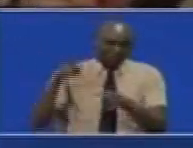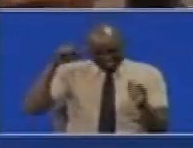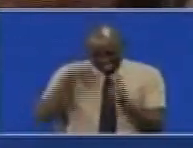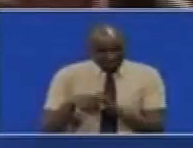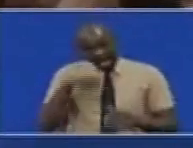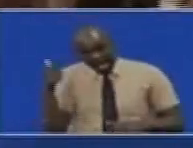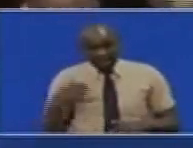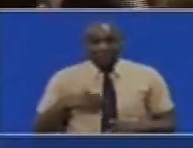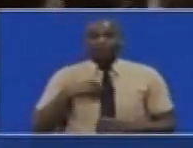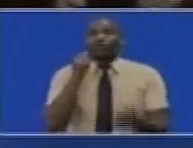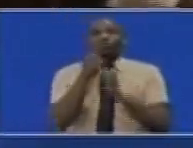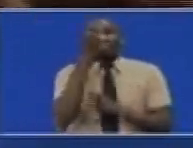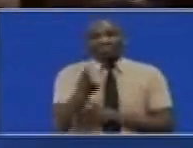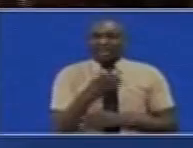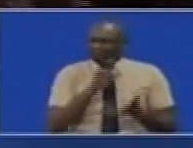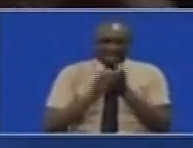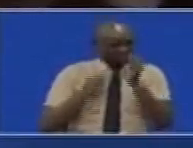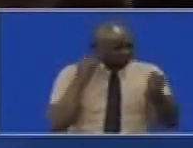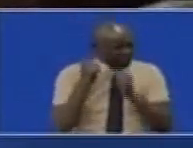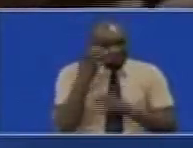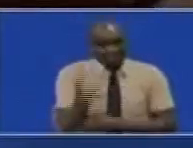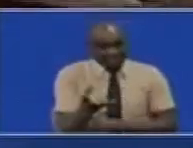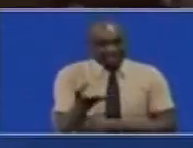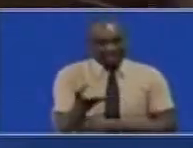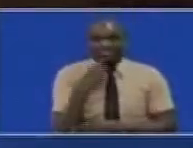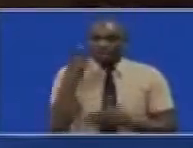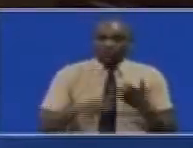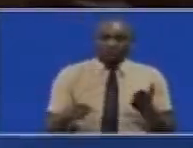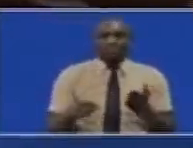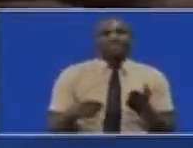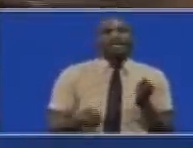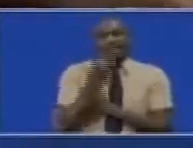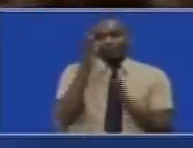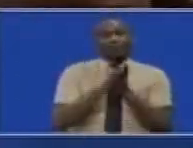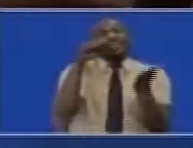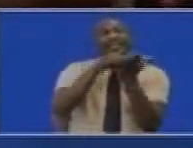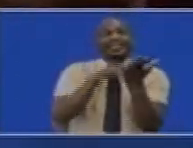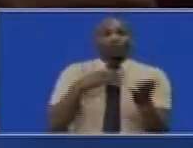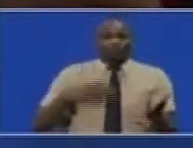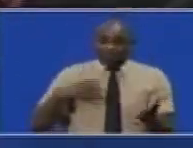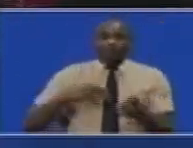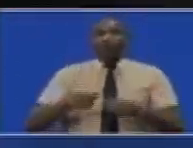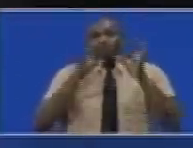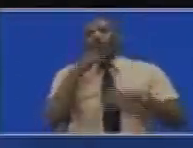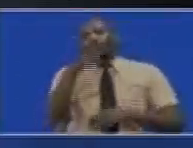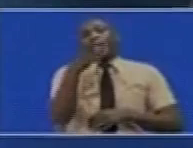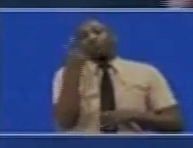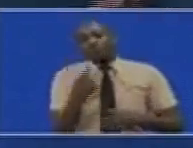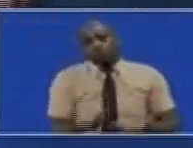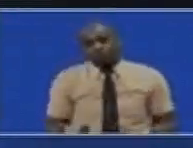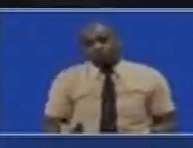Some of the aspirants turned violent, questioning the formula used to come up with a list of party officials.